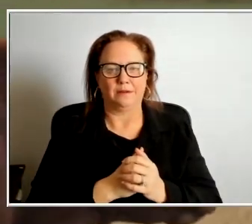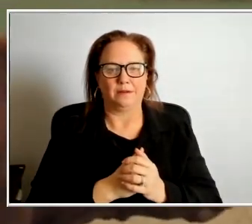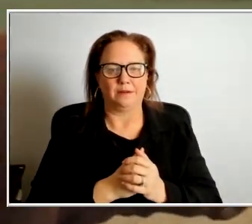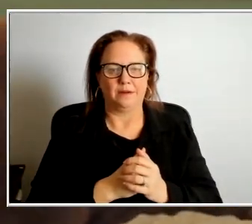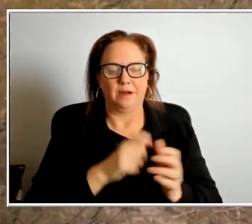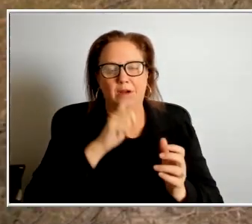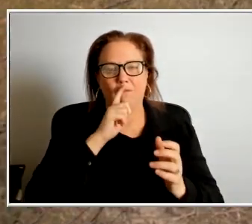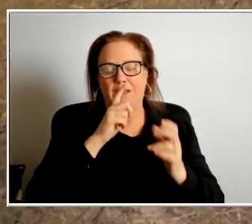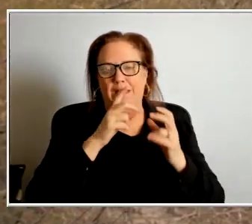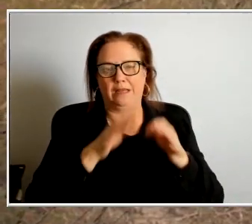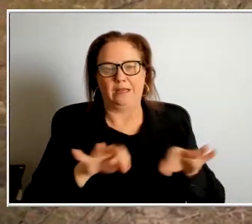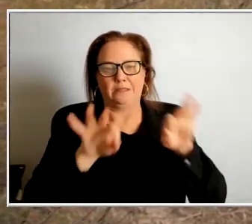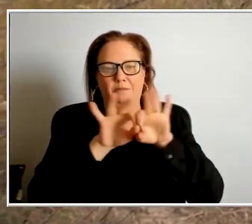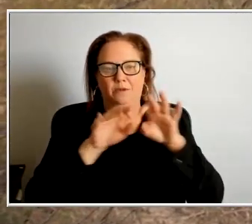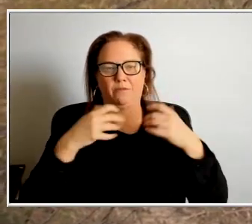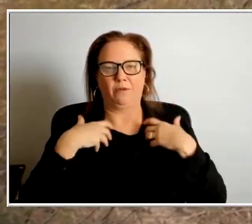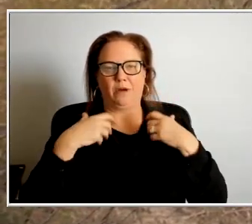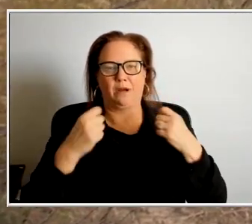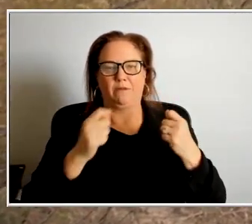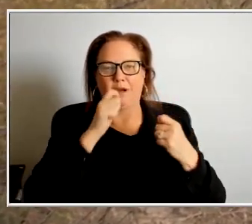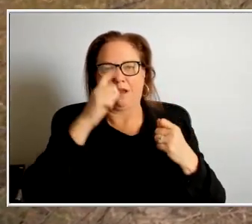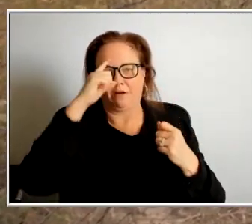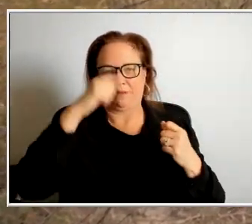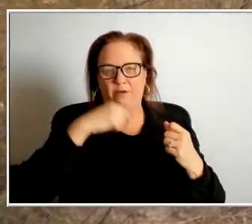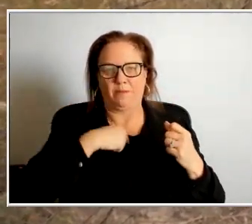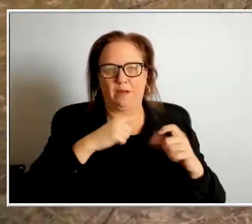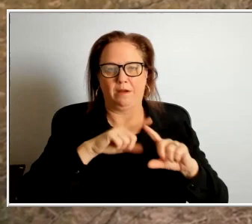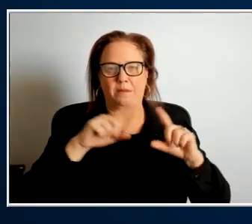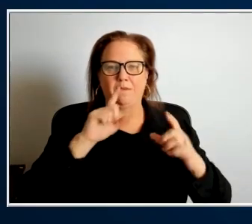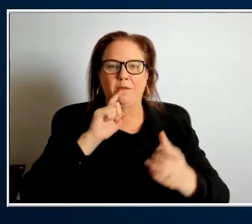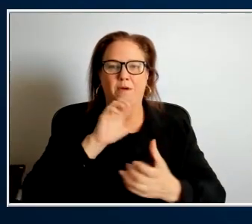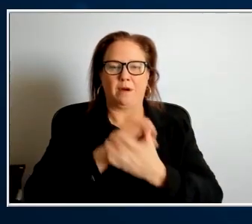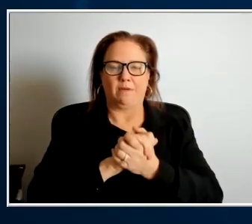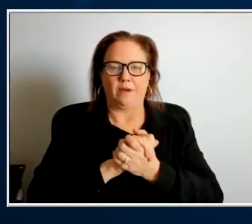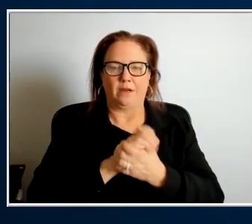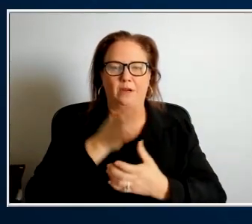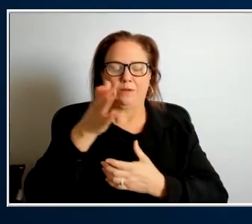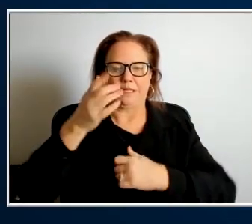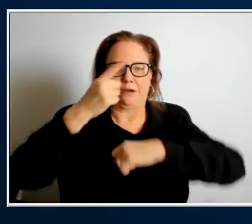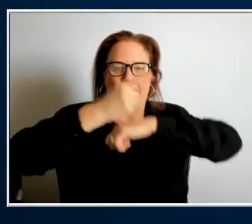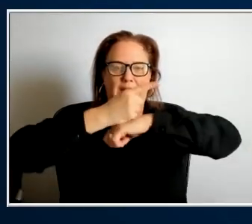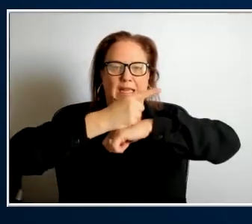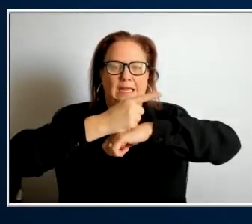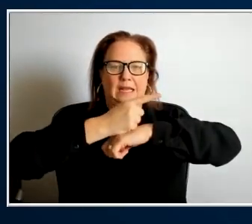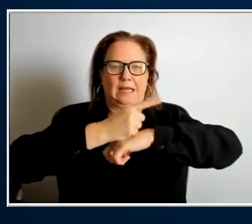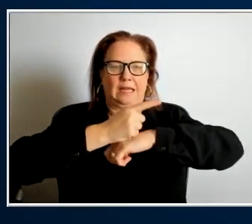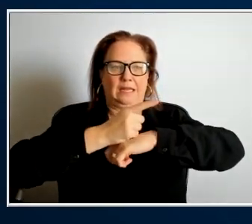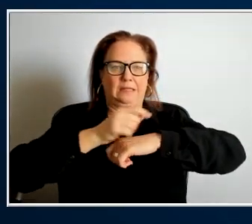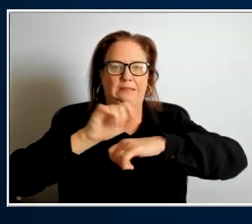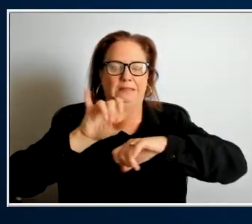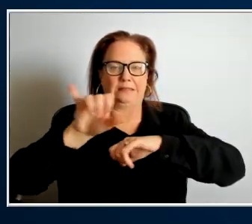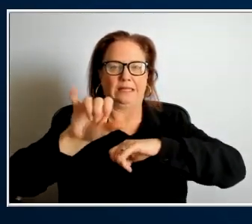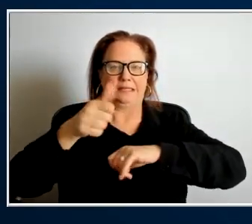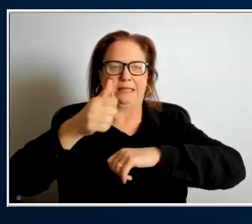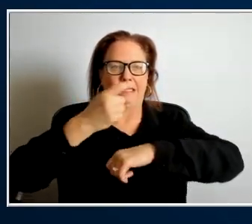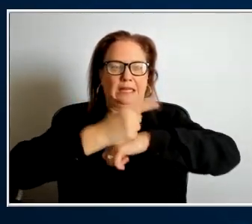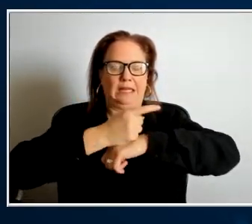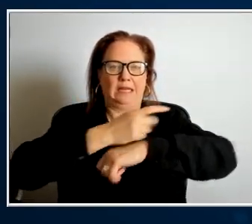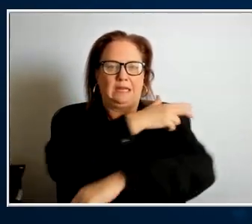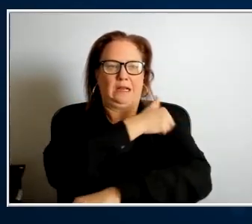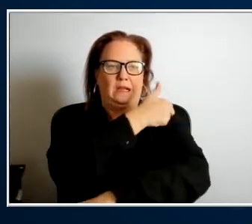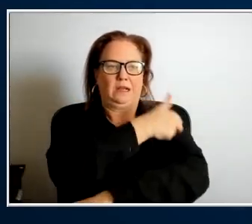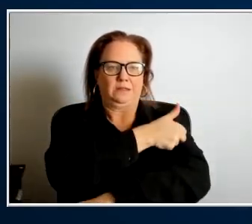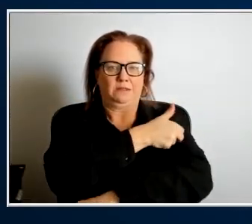It's vital to recovery, not only for me, but also for my wife, who was there that day, who spent 10 days on a hospital bed in her